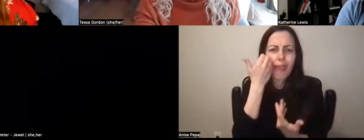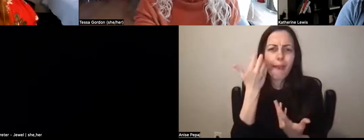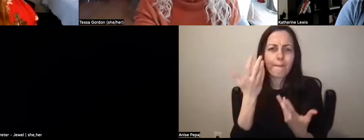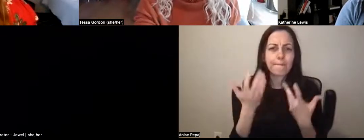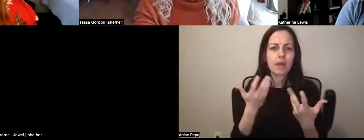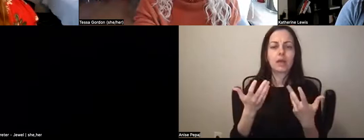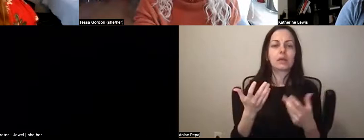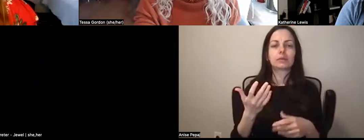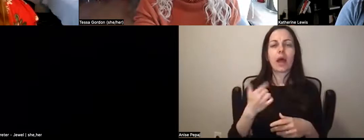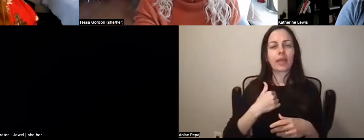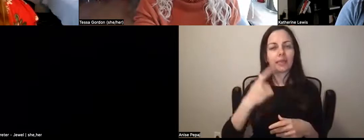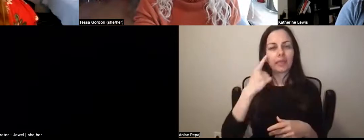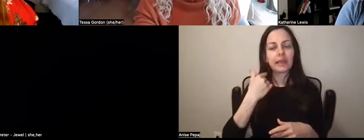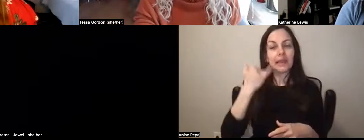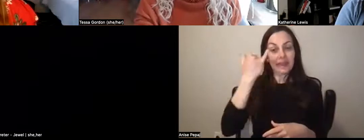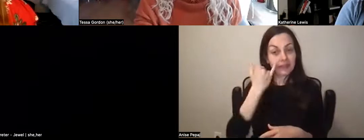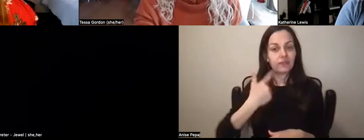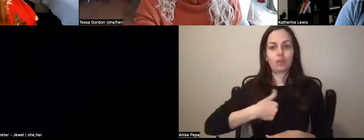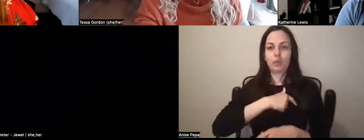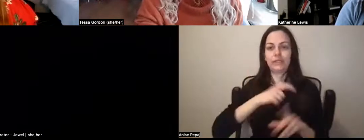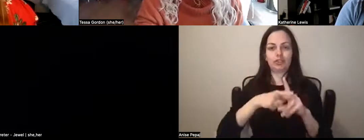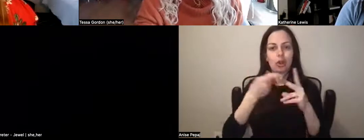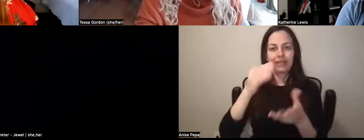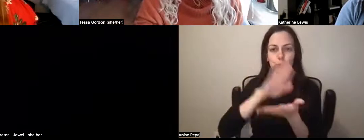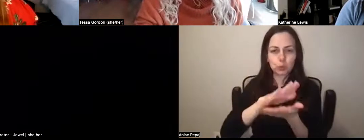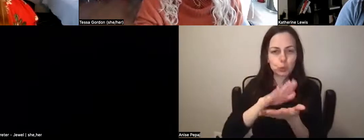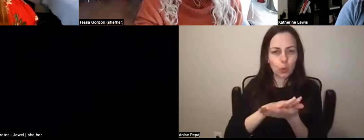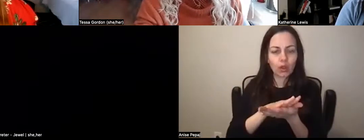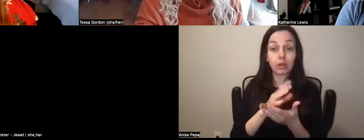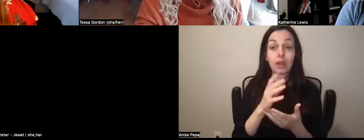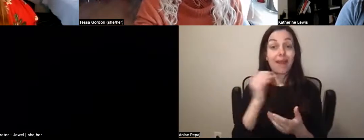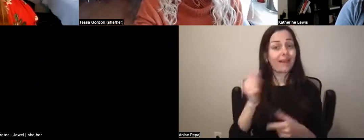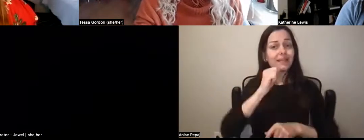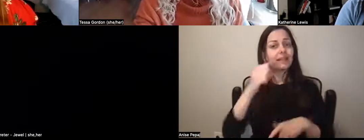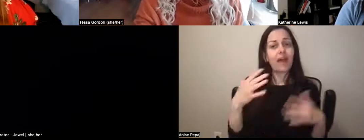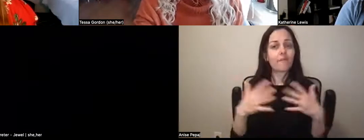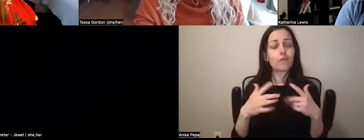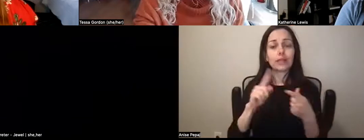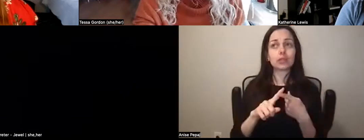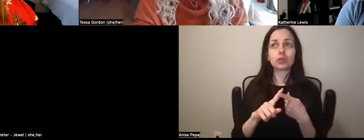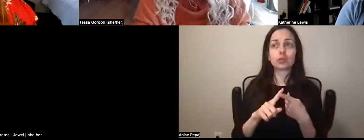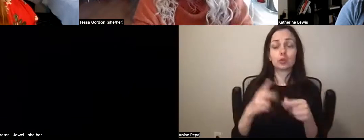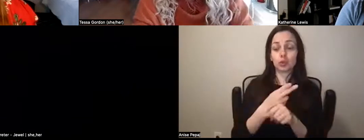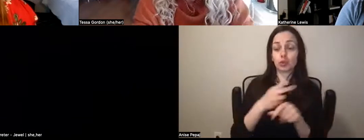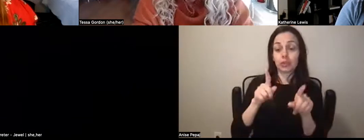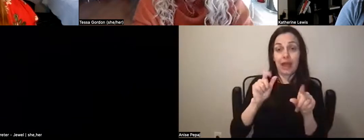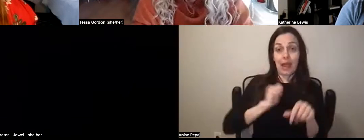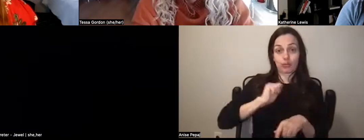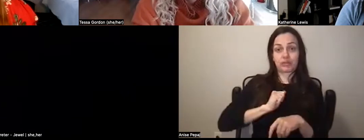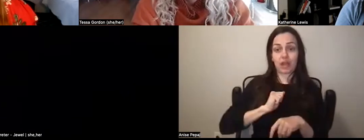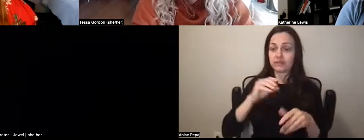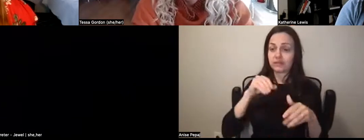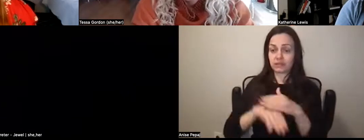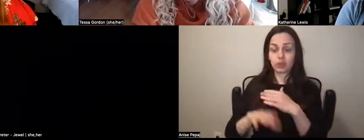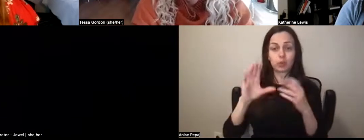think if we started there, and even are not afraid to even take ourselves as adults into classrooms, we'll